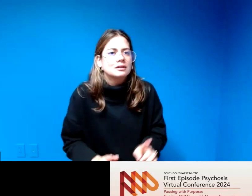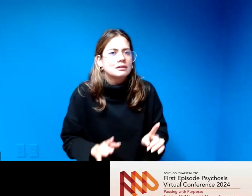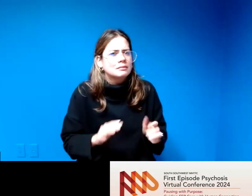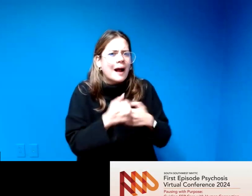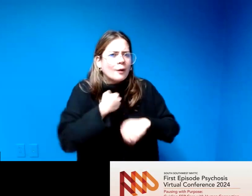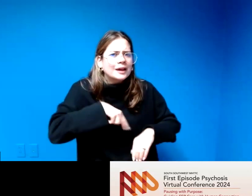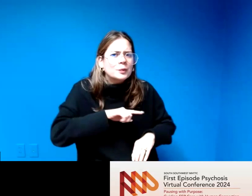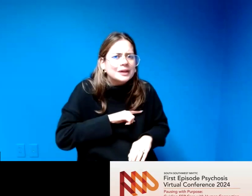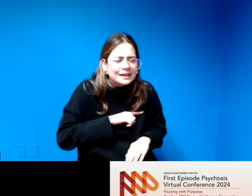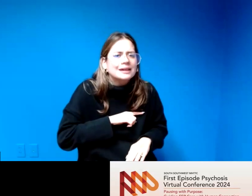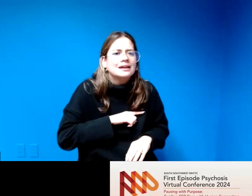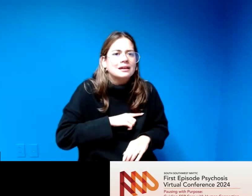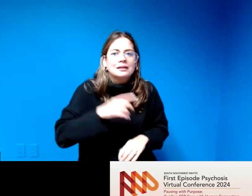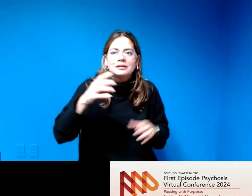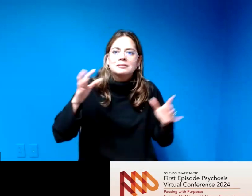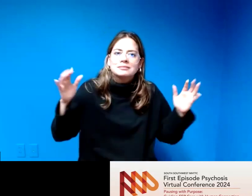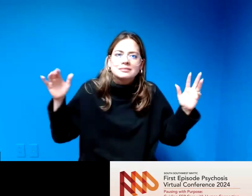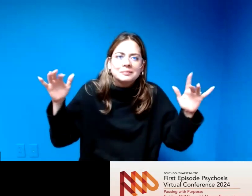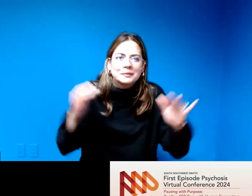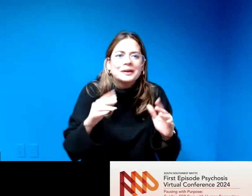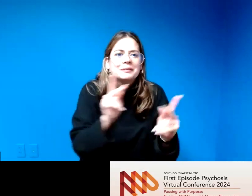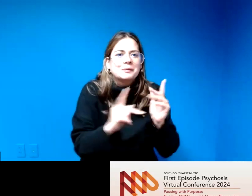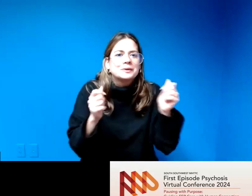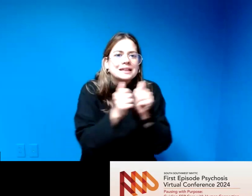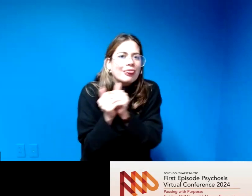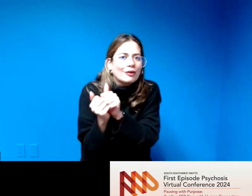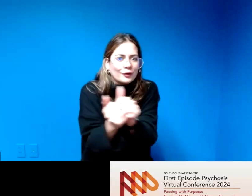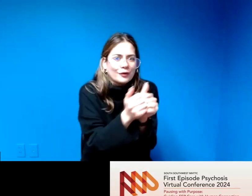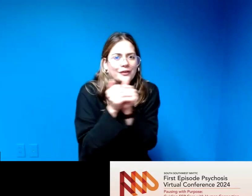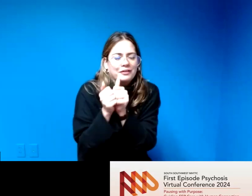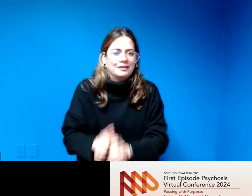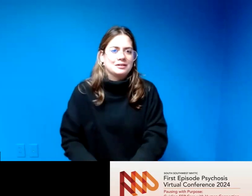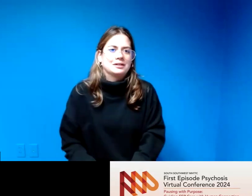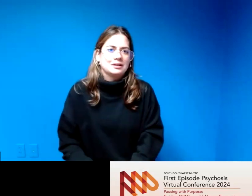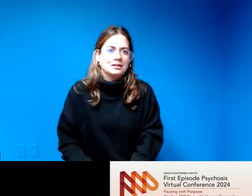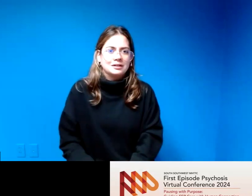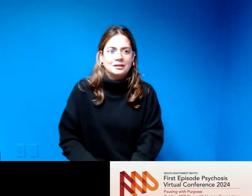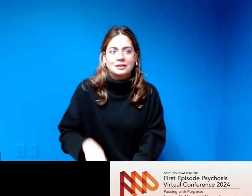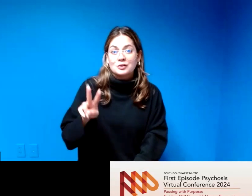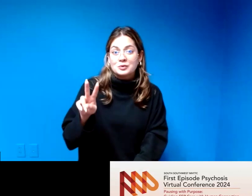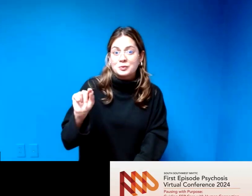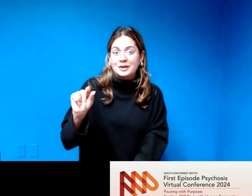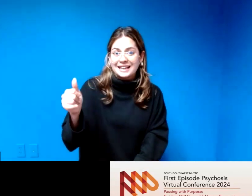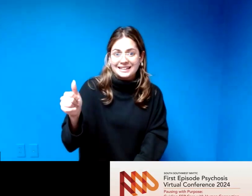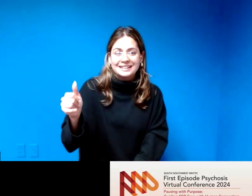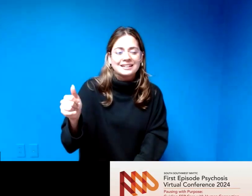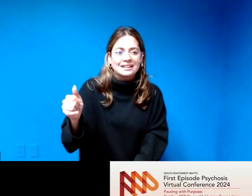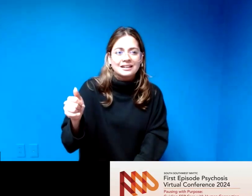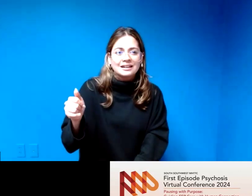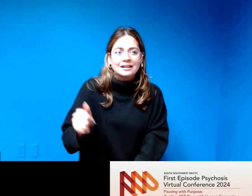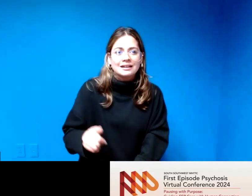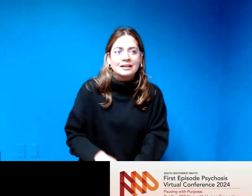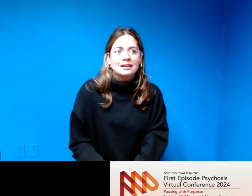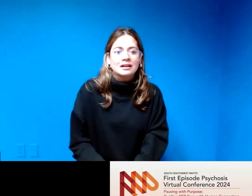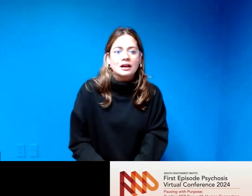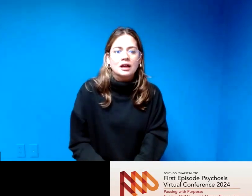we bring people together to learn from each other. Now, in 2019, before COVID,